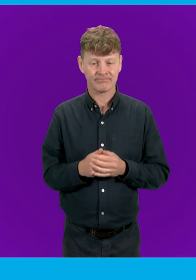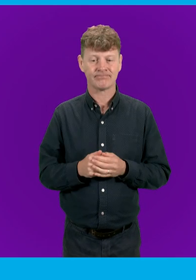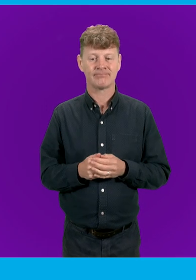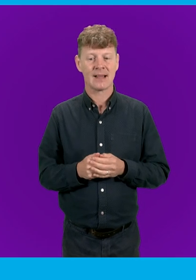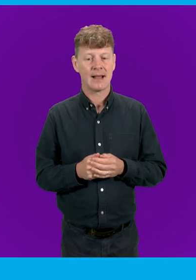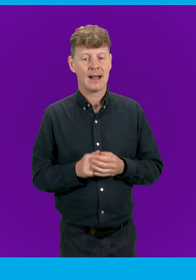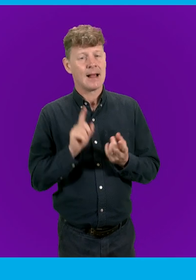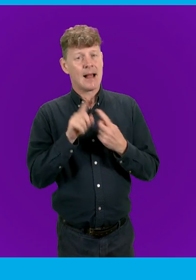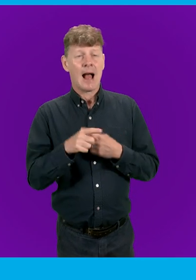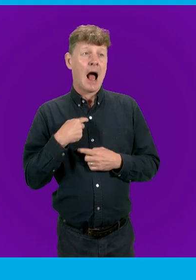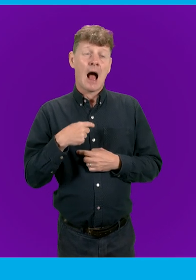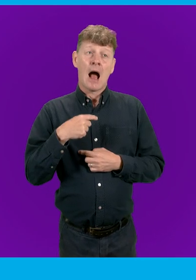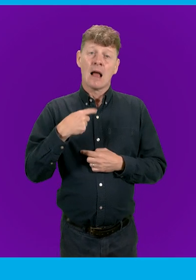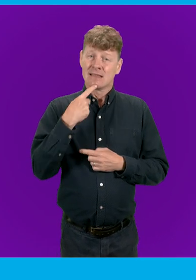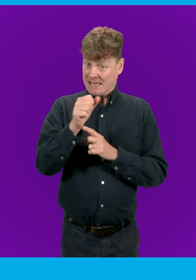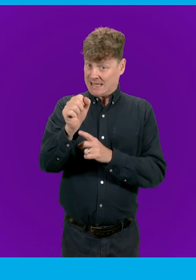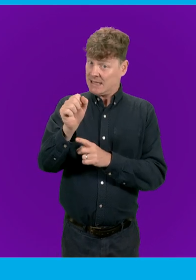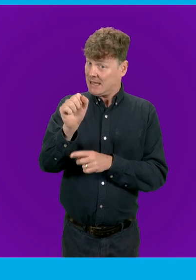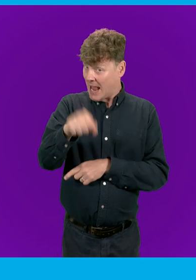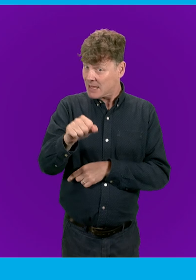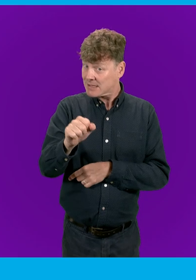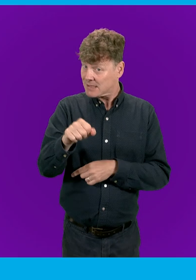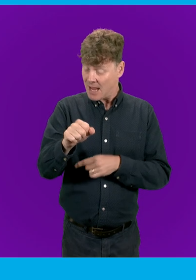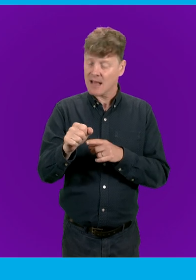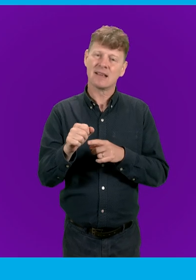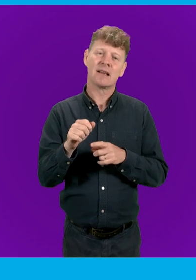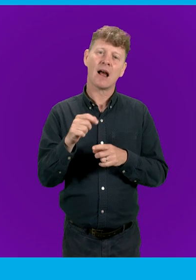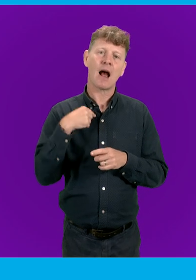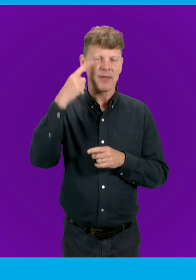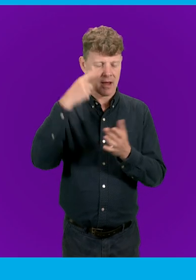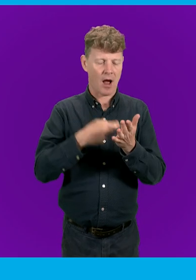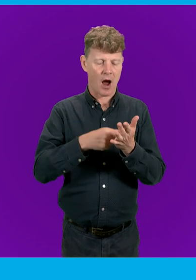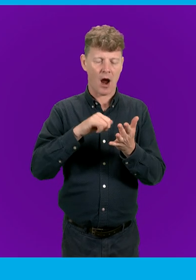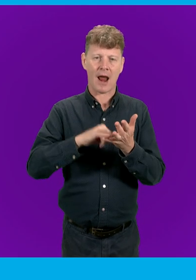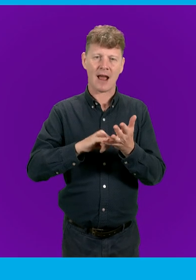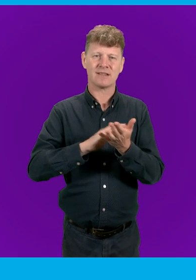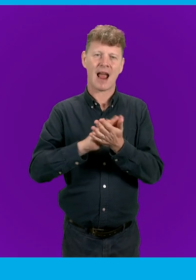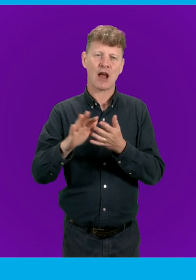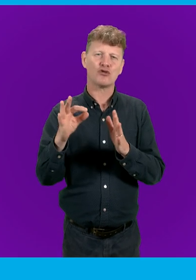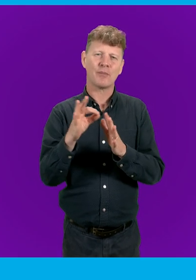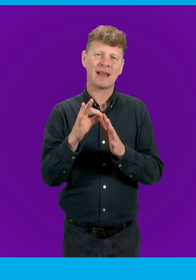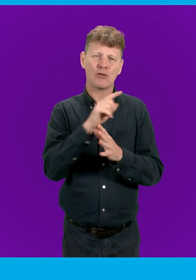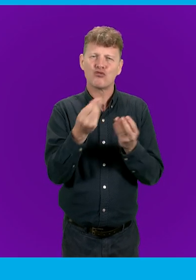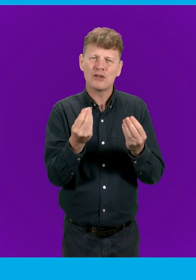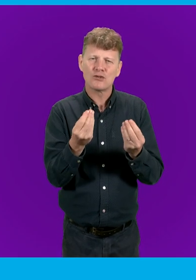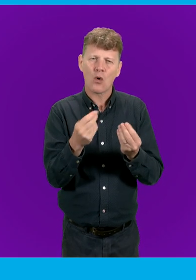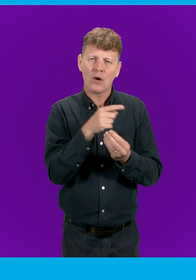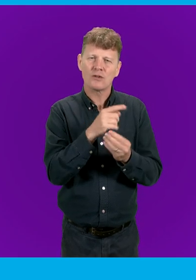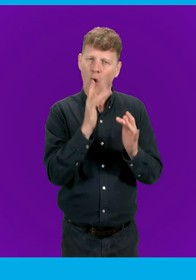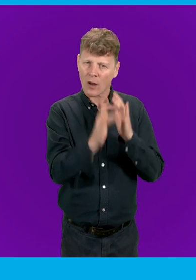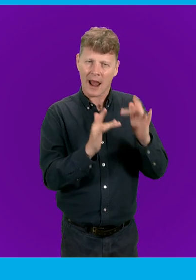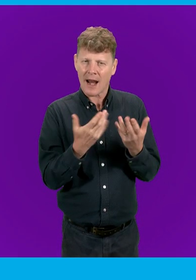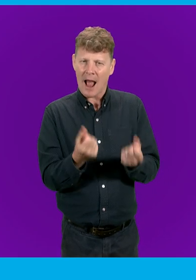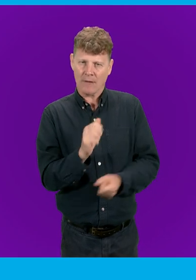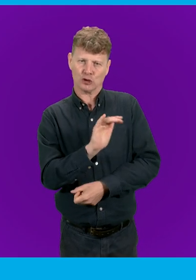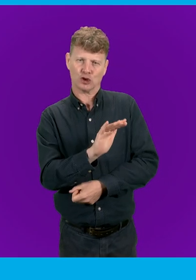I would say yes. And when I say yes, I'm thinking of the RSHP resource that's available online.